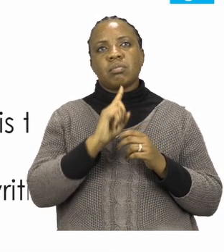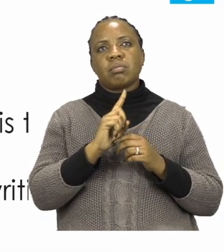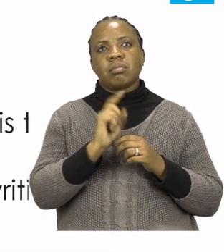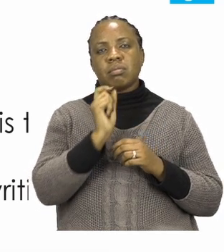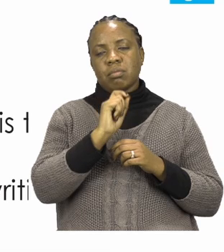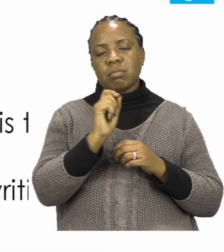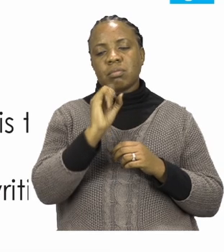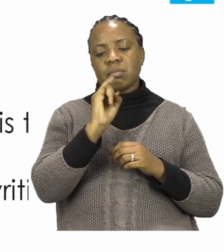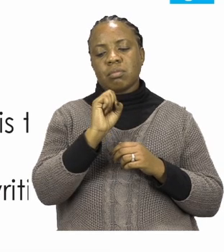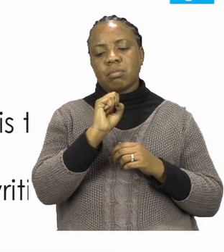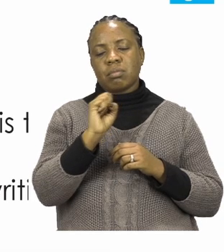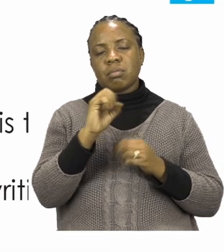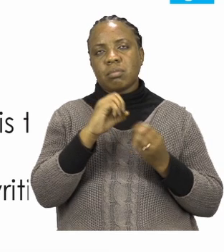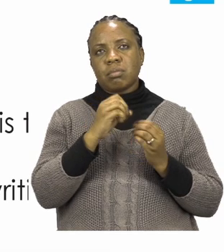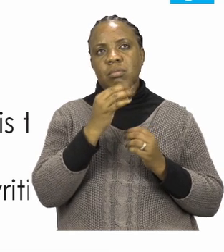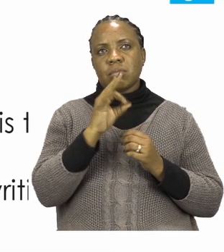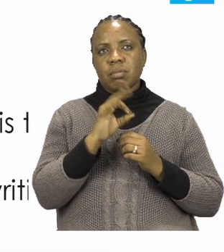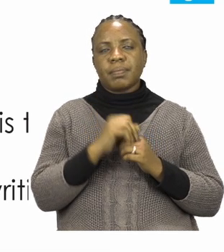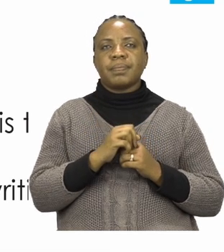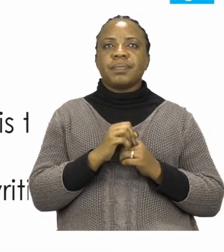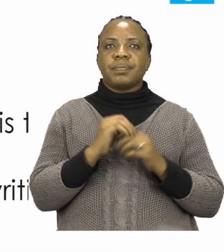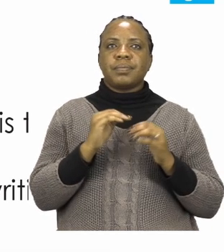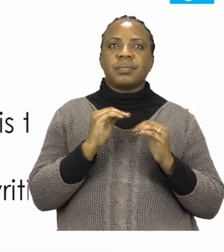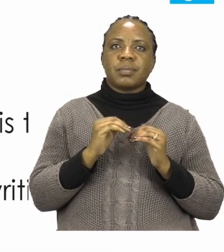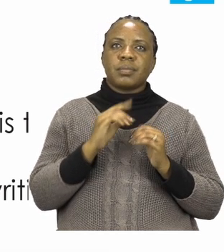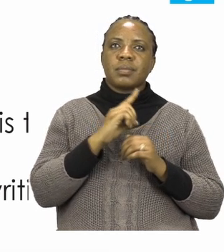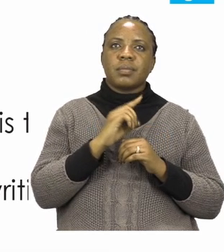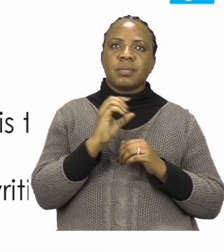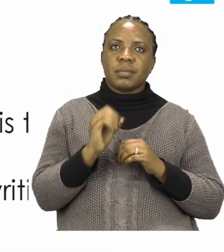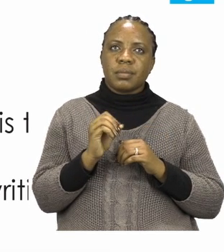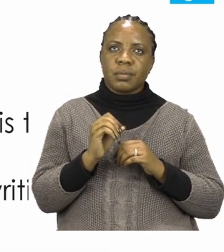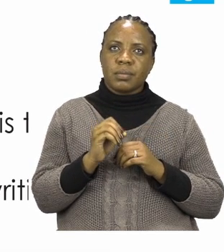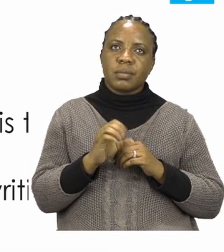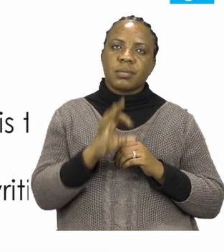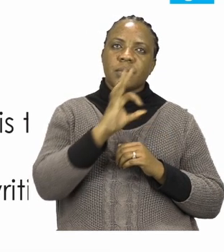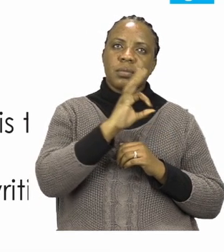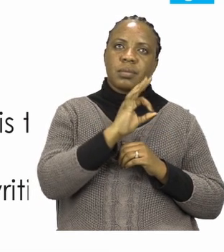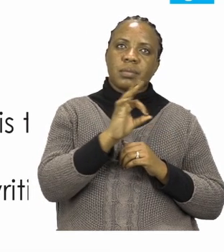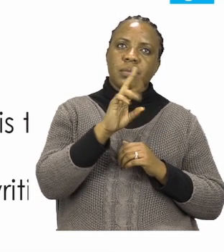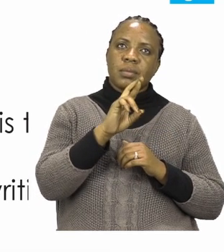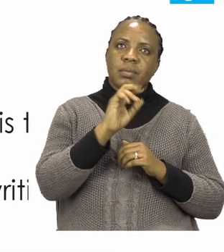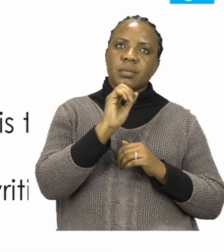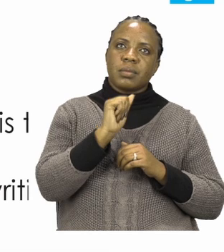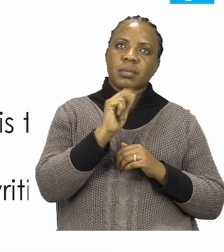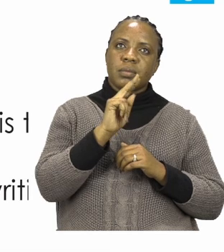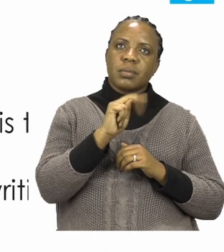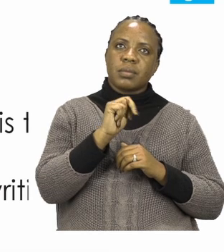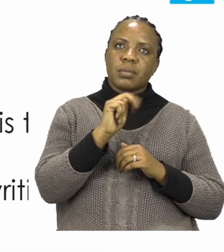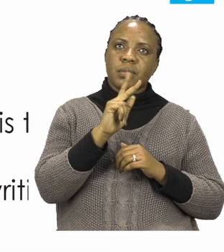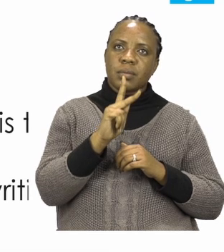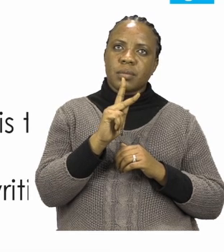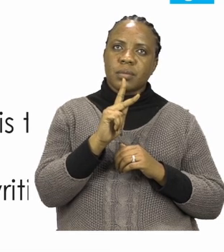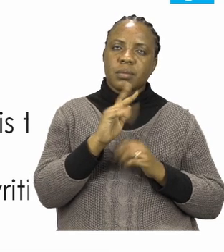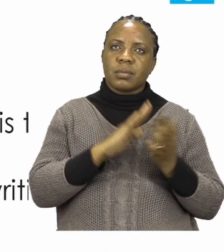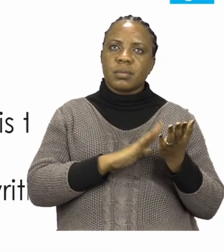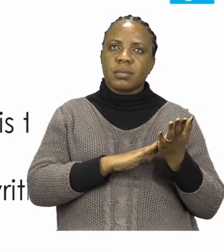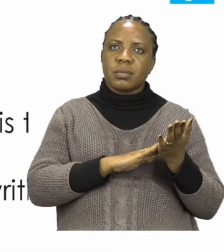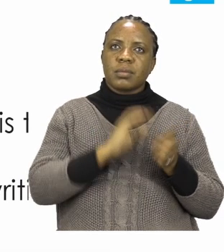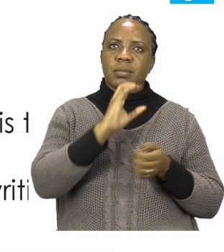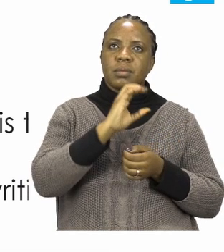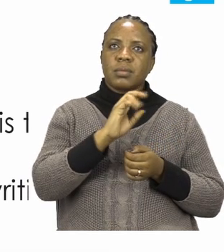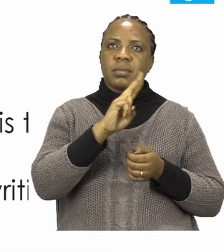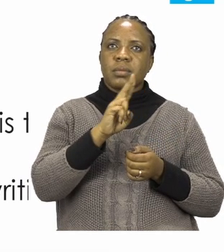Number 10 says, Frank and Charles dash writing. Frank